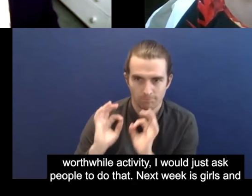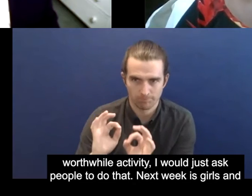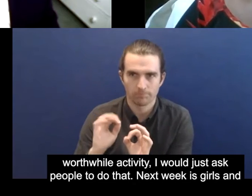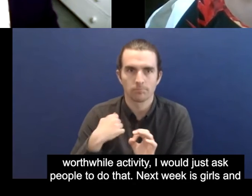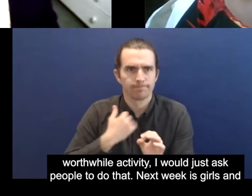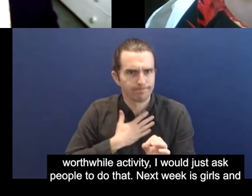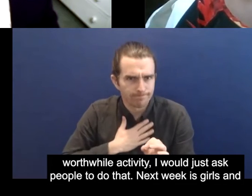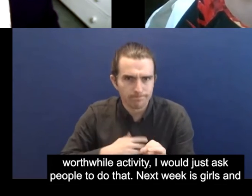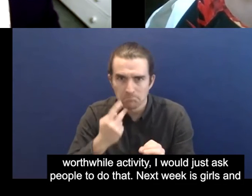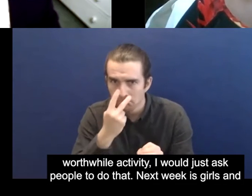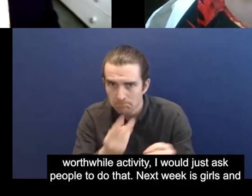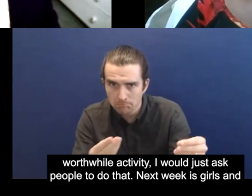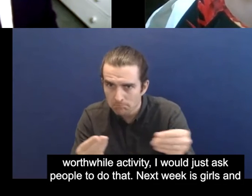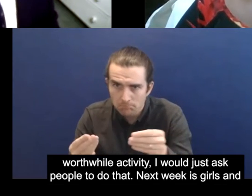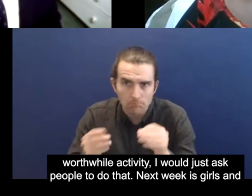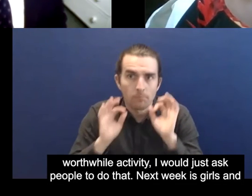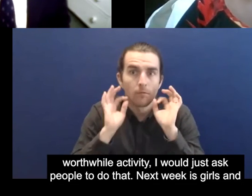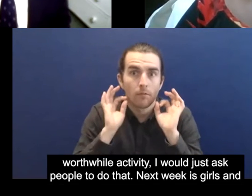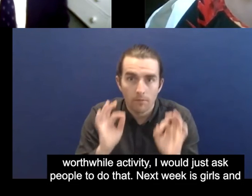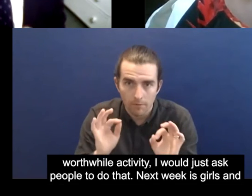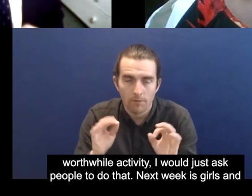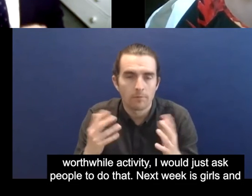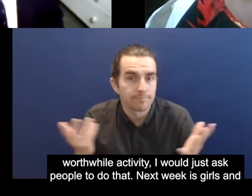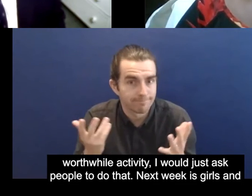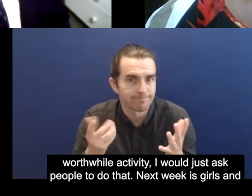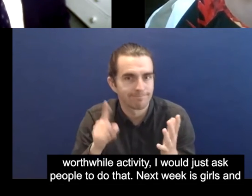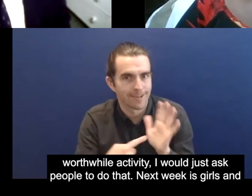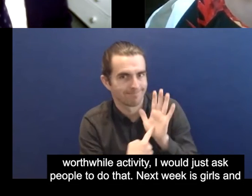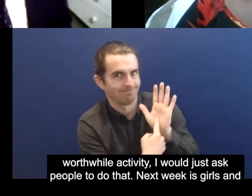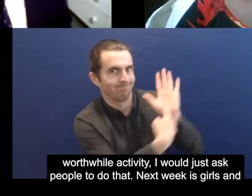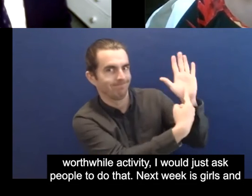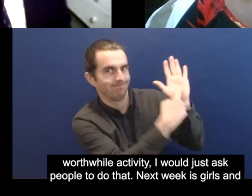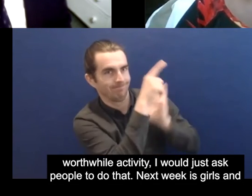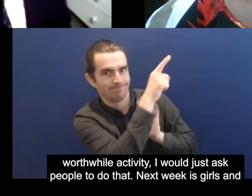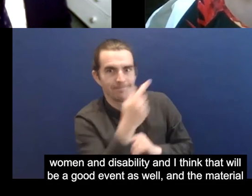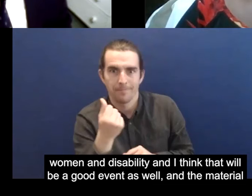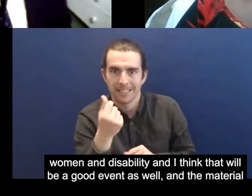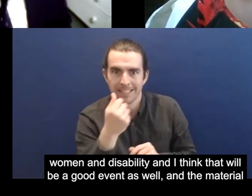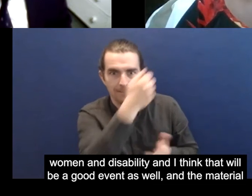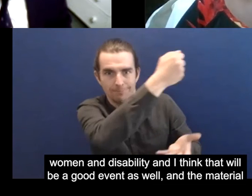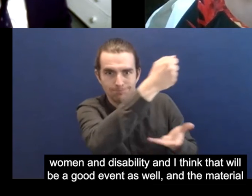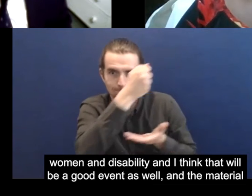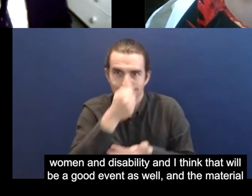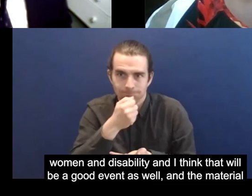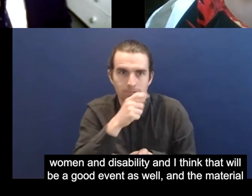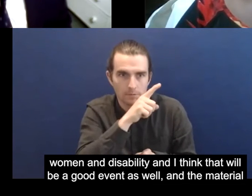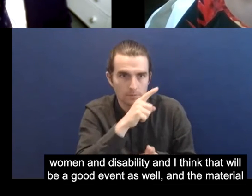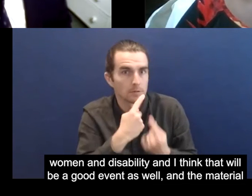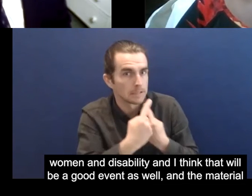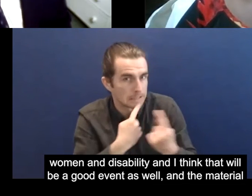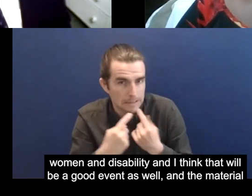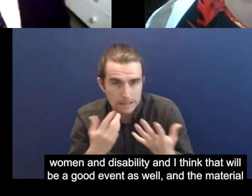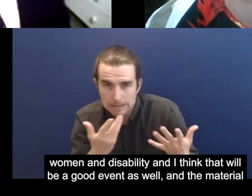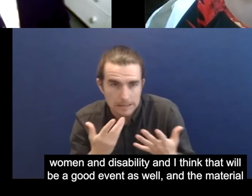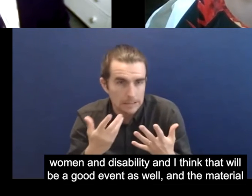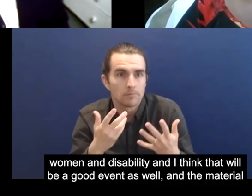is a worthwhile activity. So I just ask people to do that. Next week is girls and women and disability,